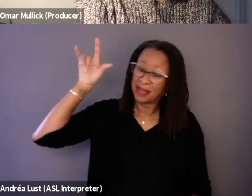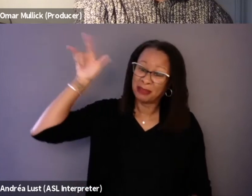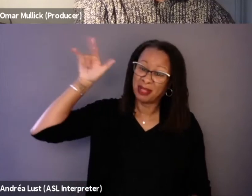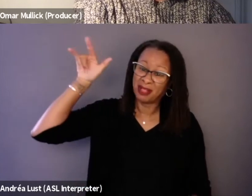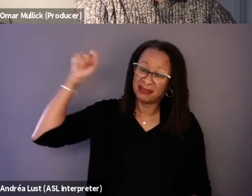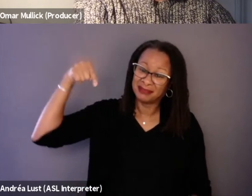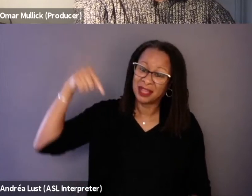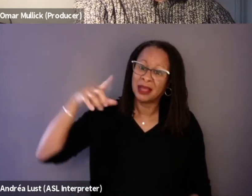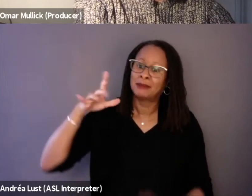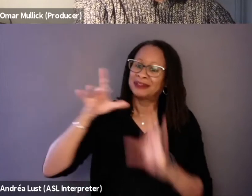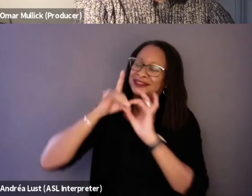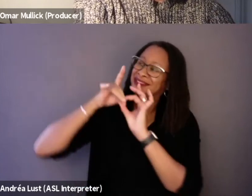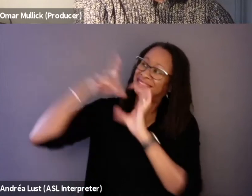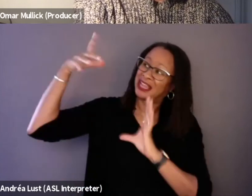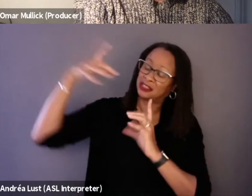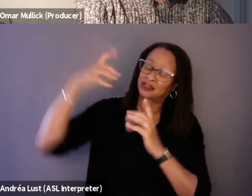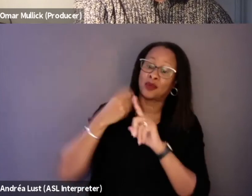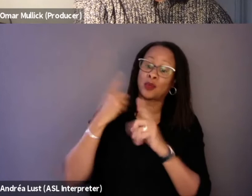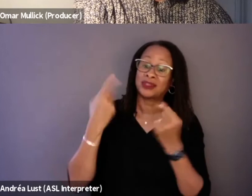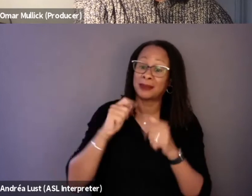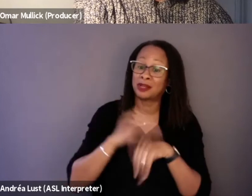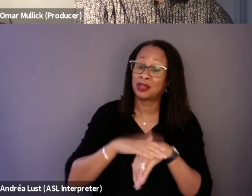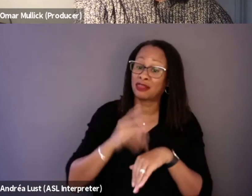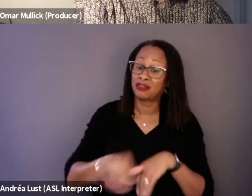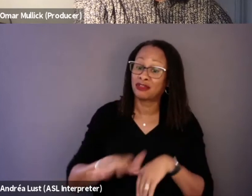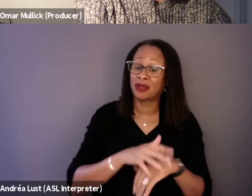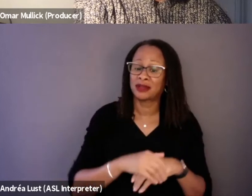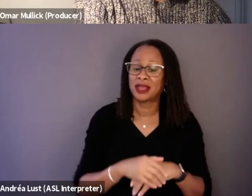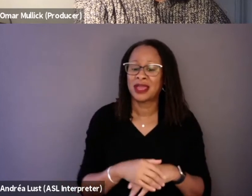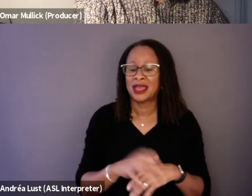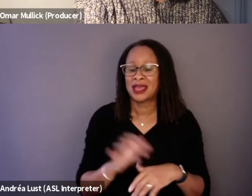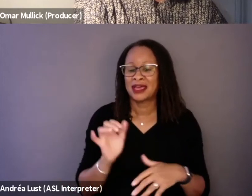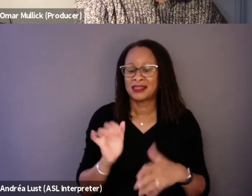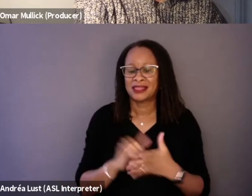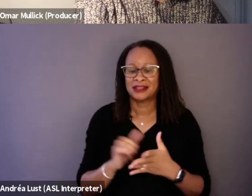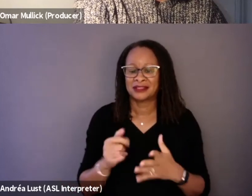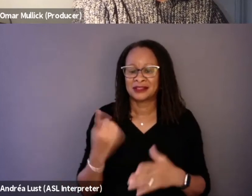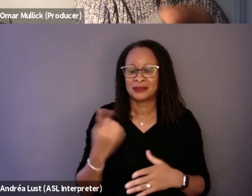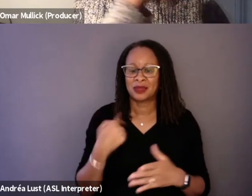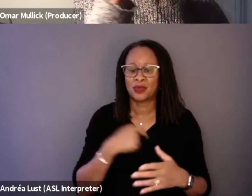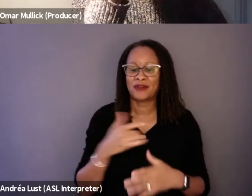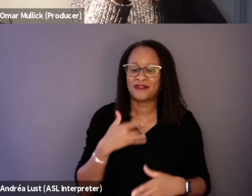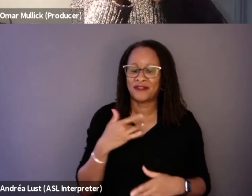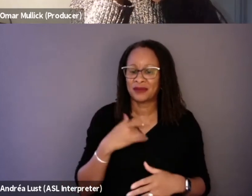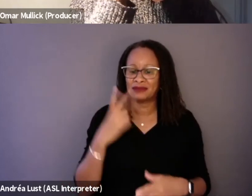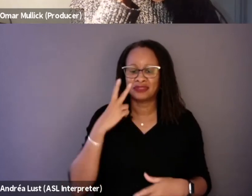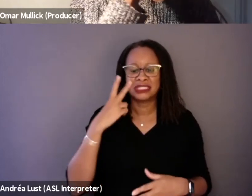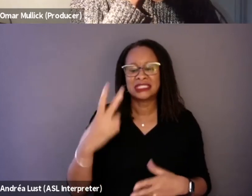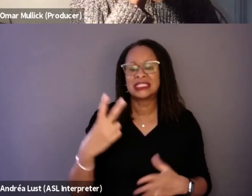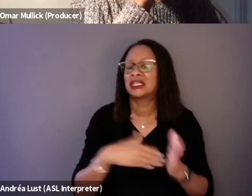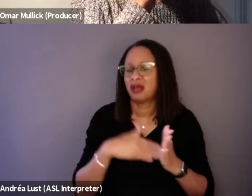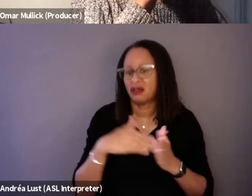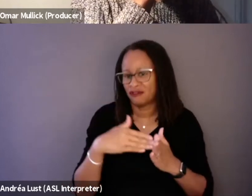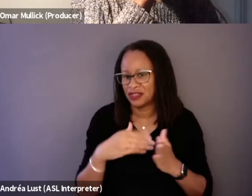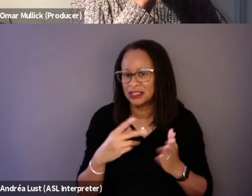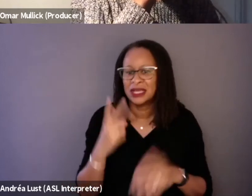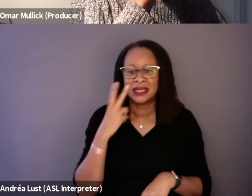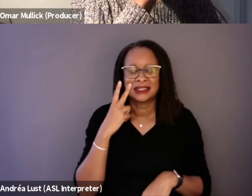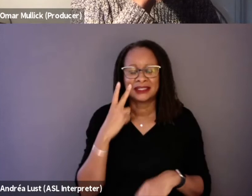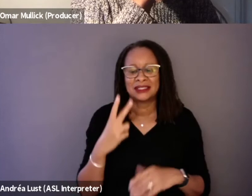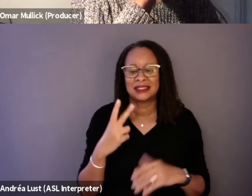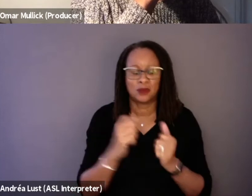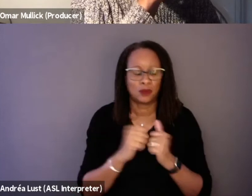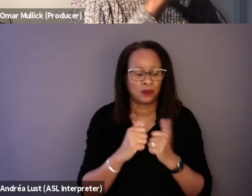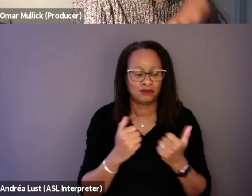completely detached from what's happening on the ground. And that was just something that we felt we've just seen so much. So without really bringing